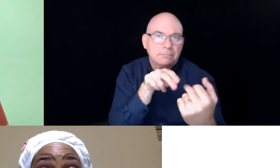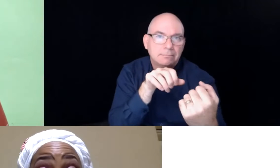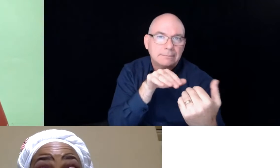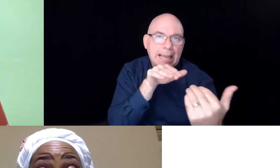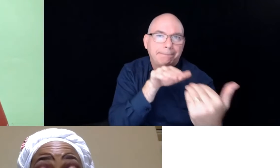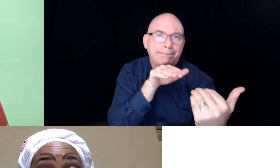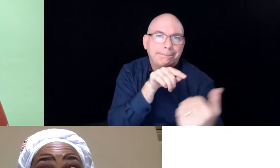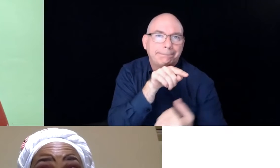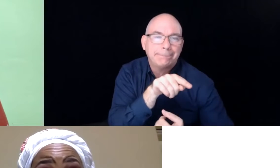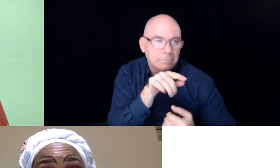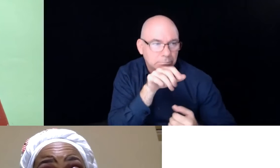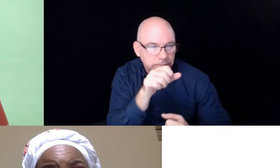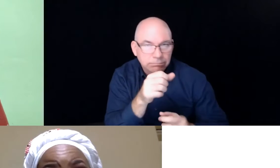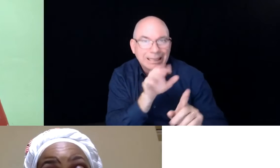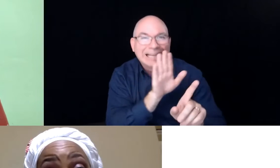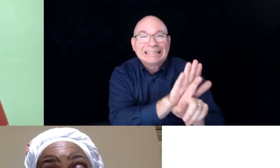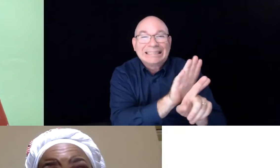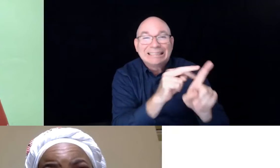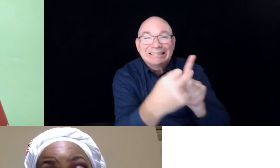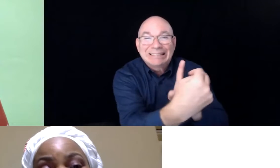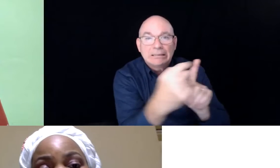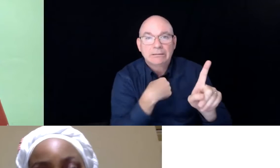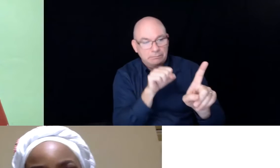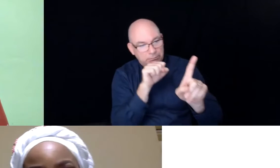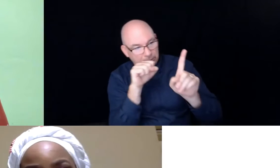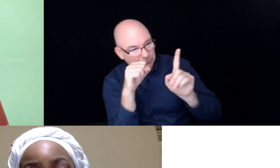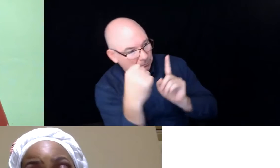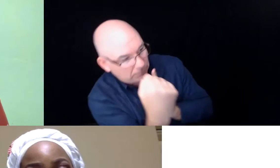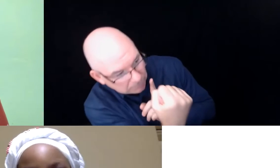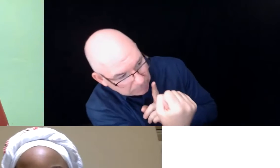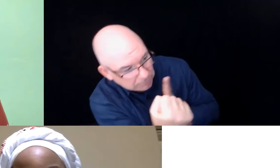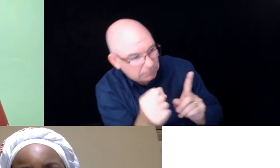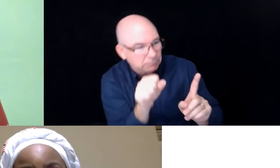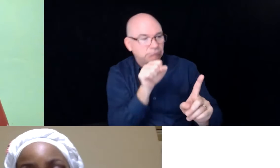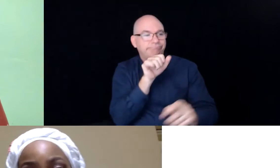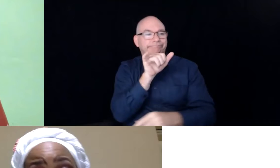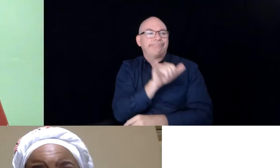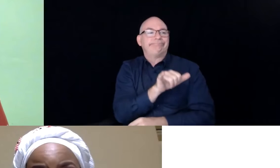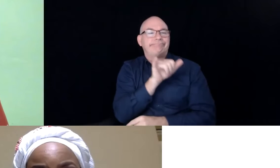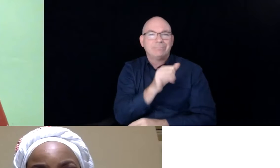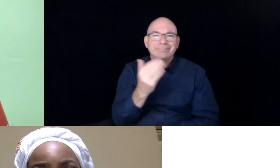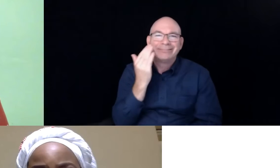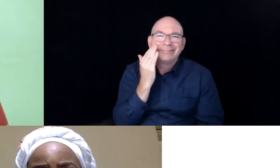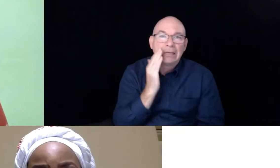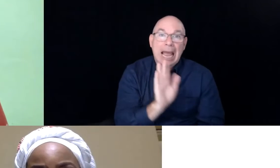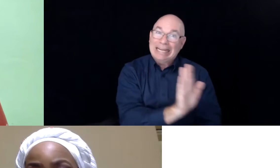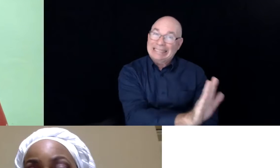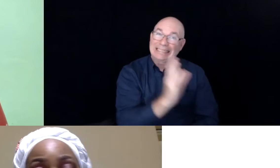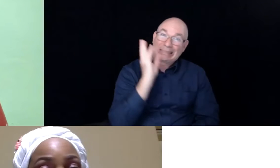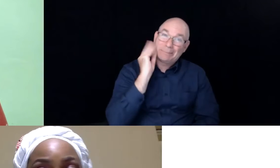lived experience of each generation of children is different from another. For example, my children and